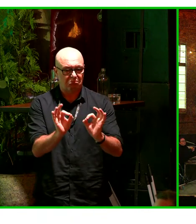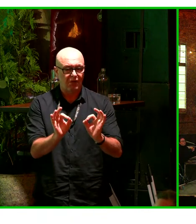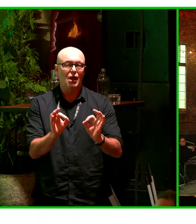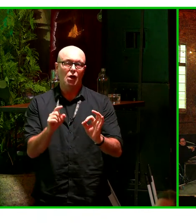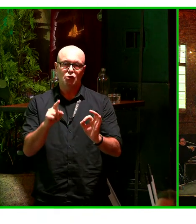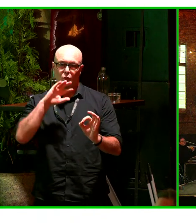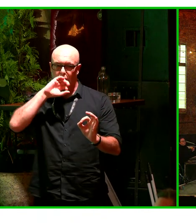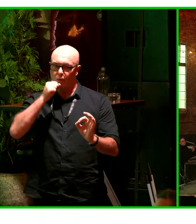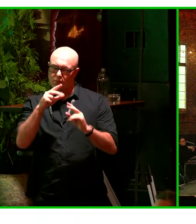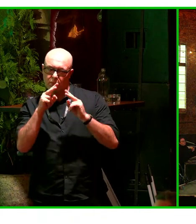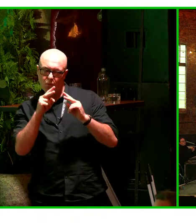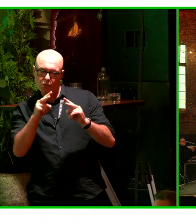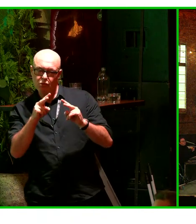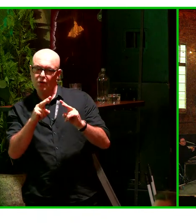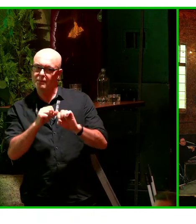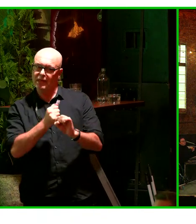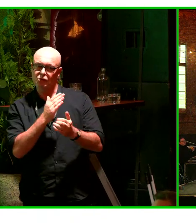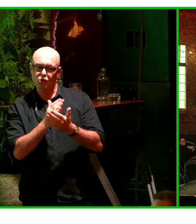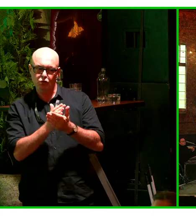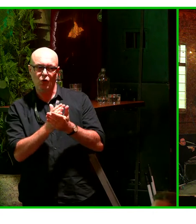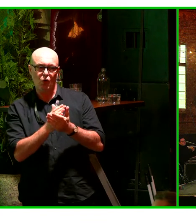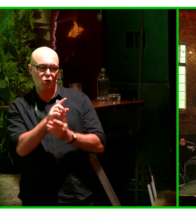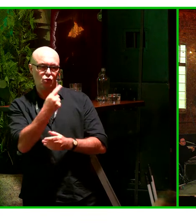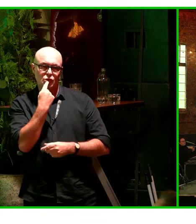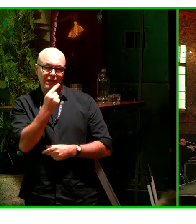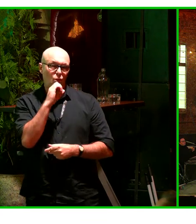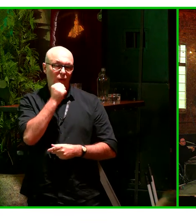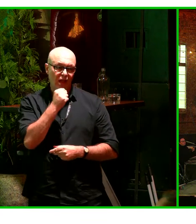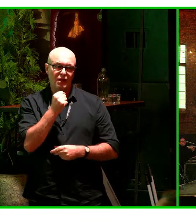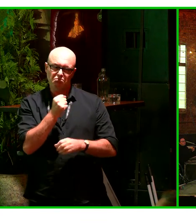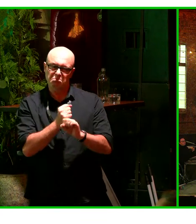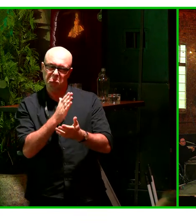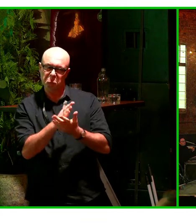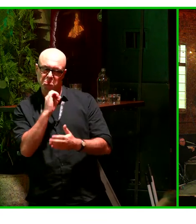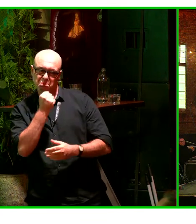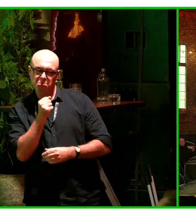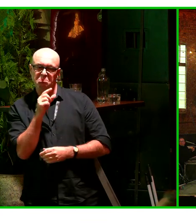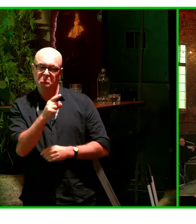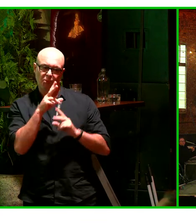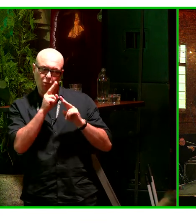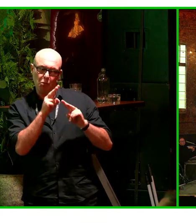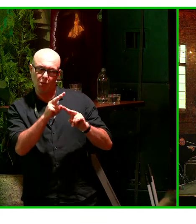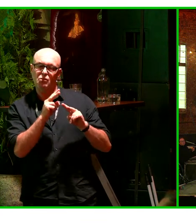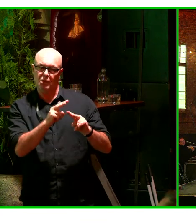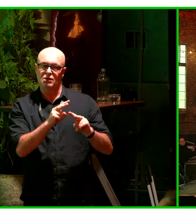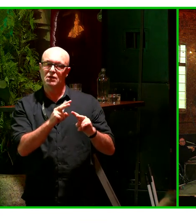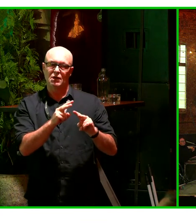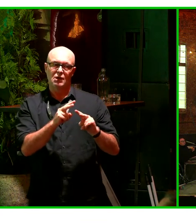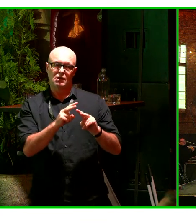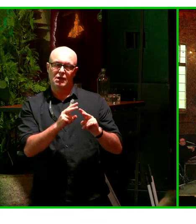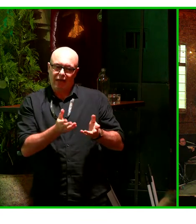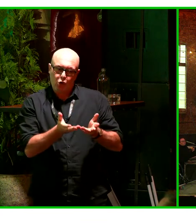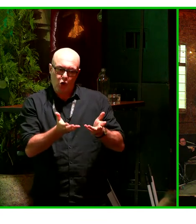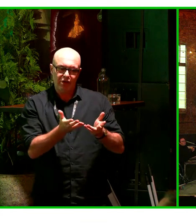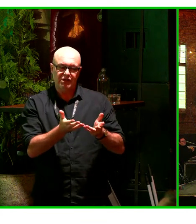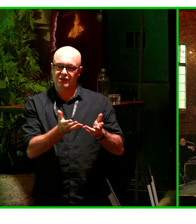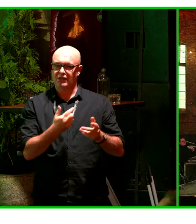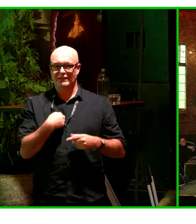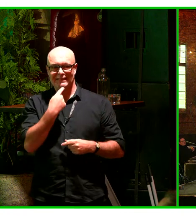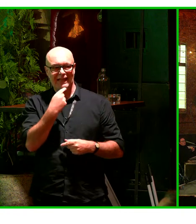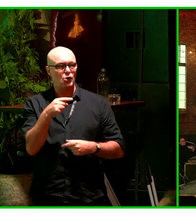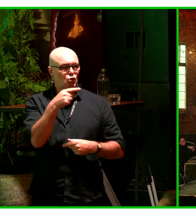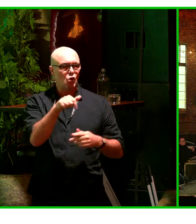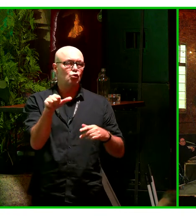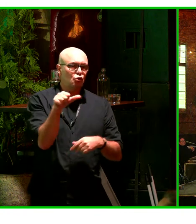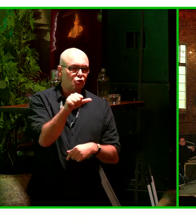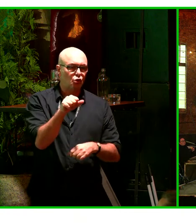those leaders' feet to the fire and telling them what they can do to help us to